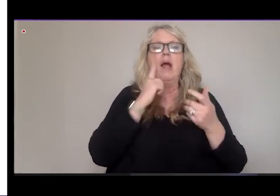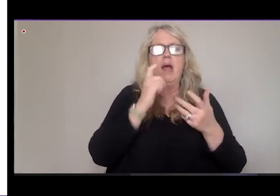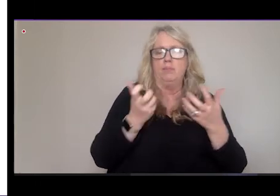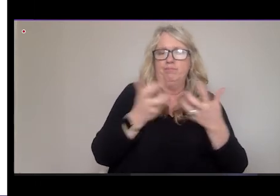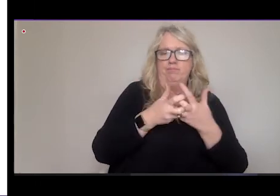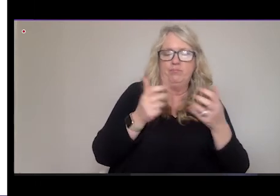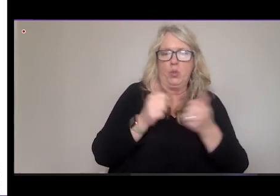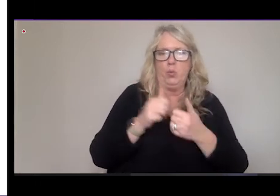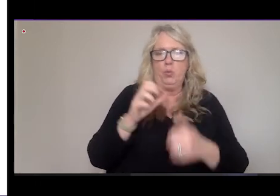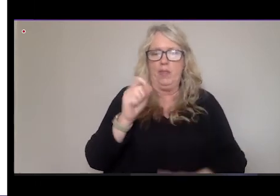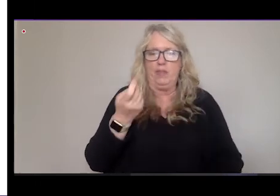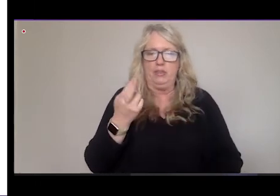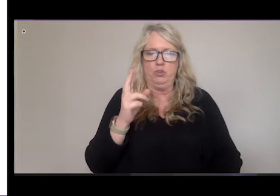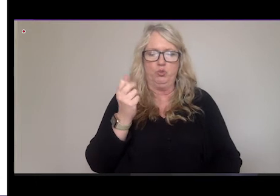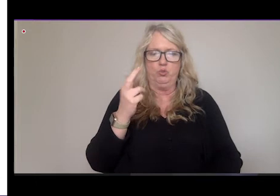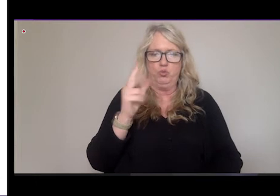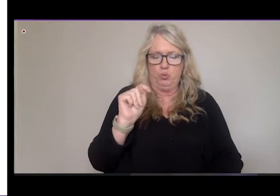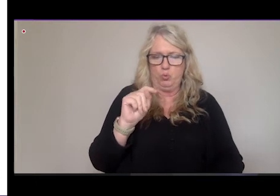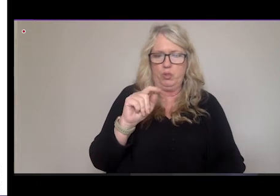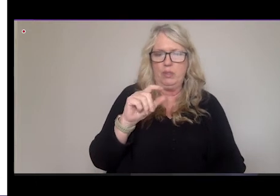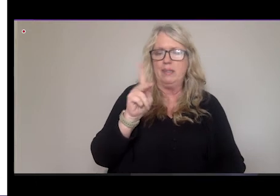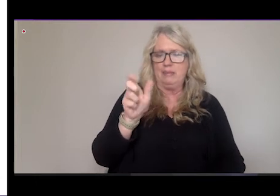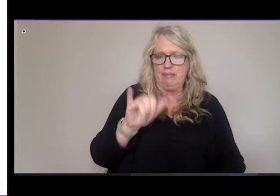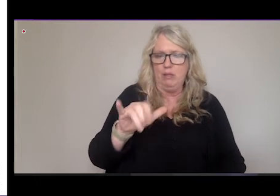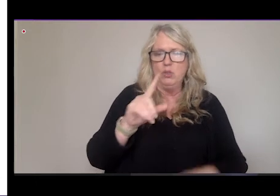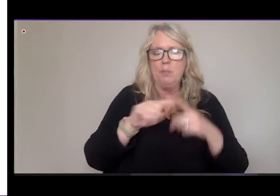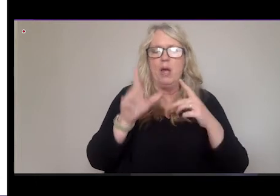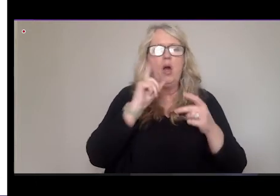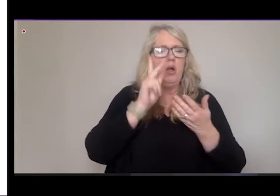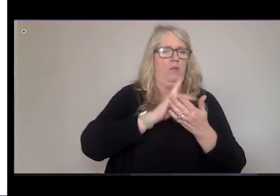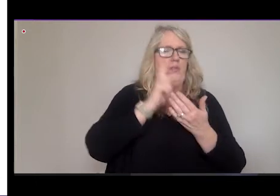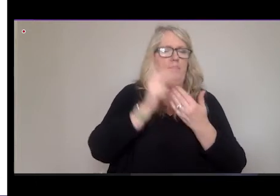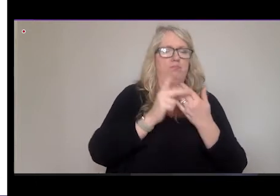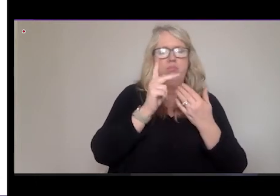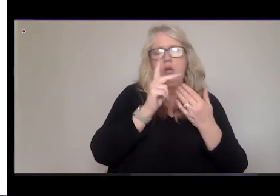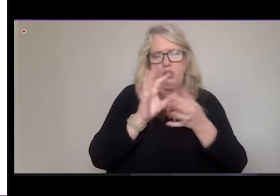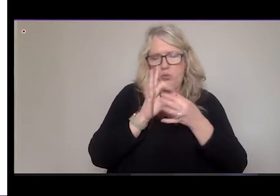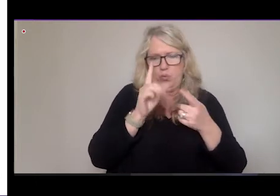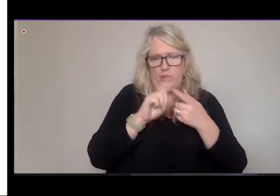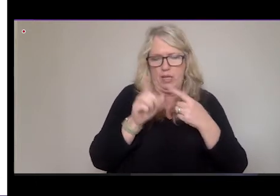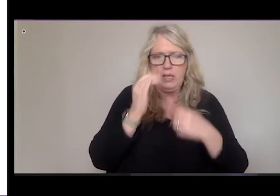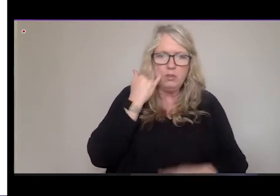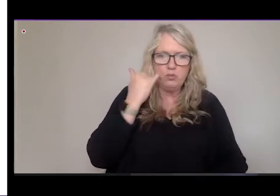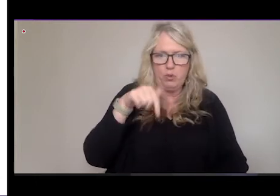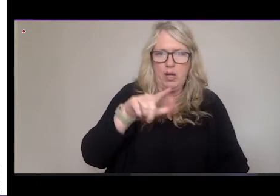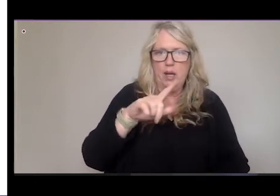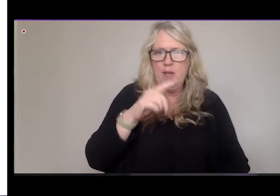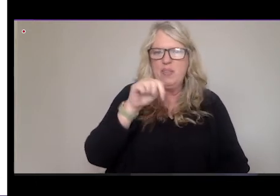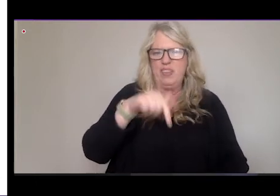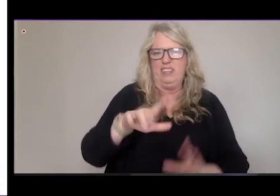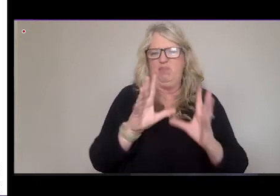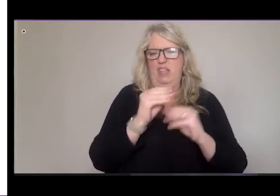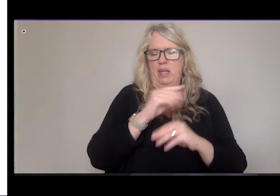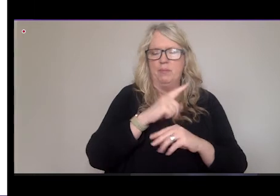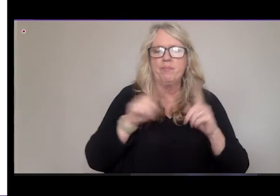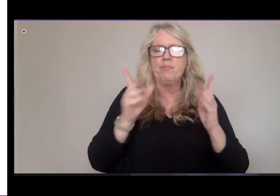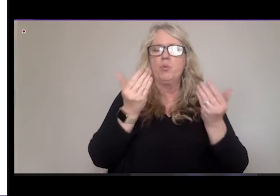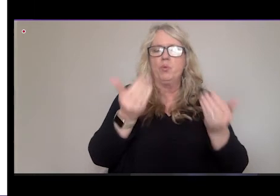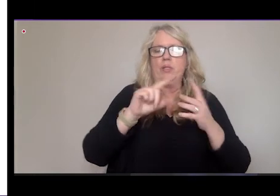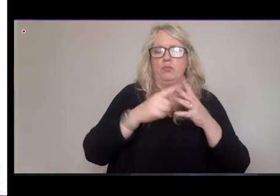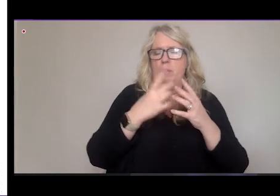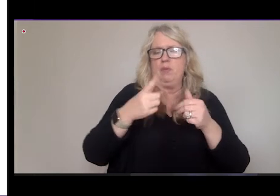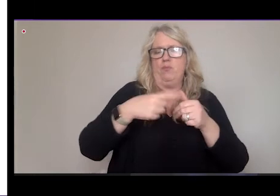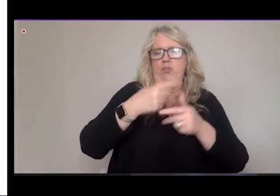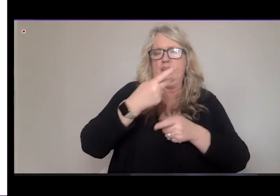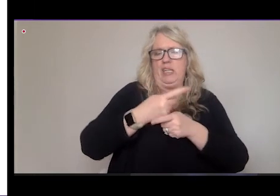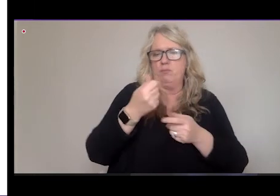Materials. And I'm accompanied with Stuart Kelsey and Madison White, who are our project coordinators with the NCRTM. Before we get